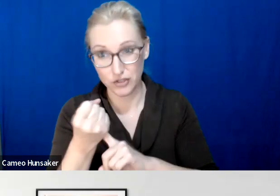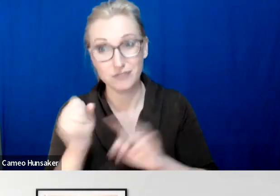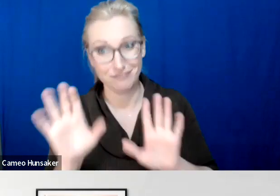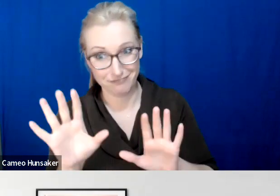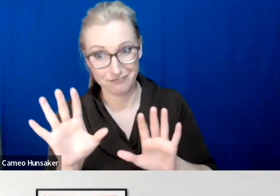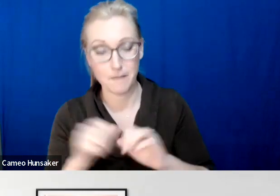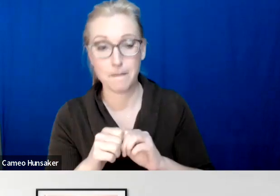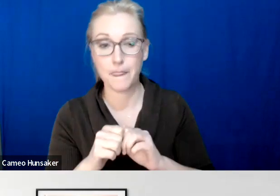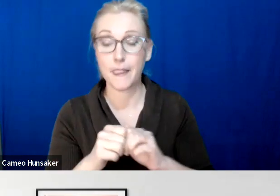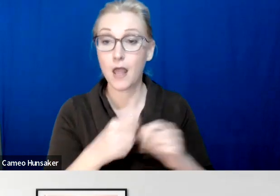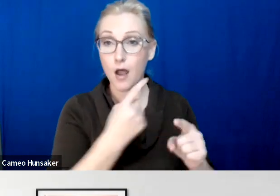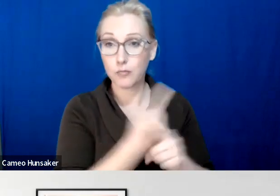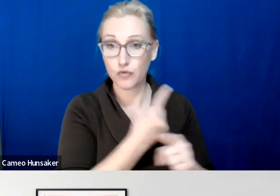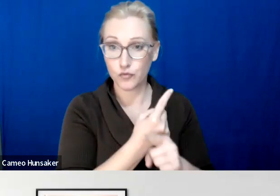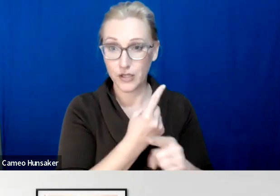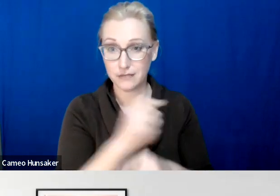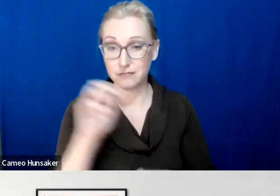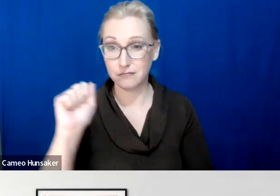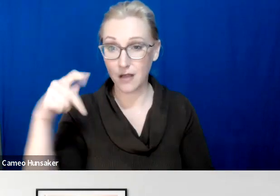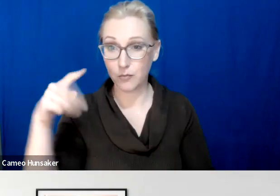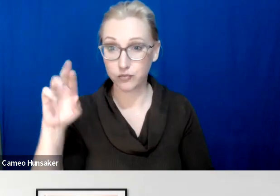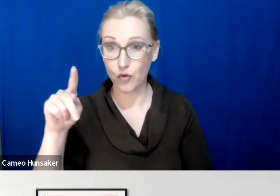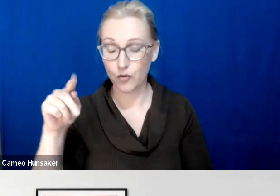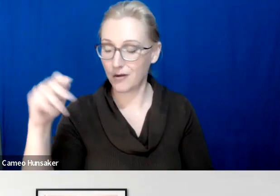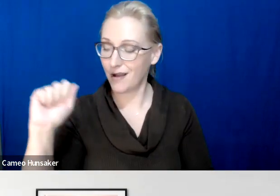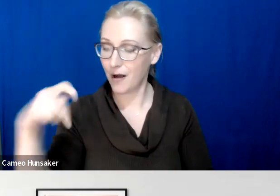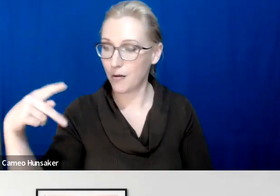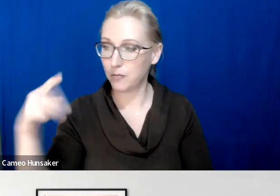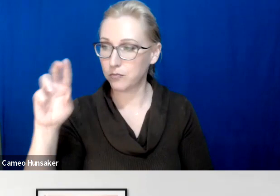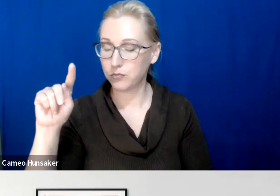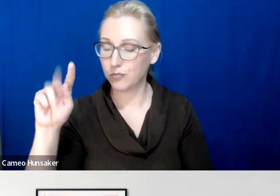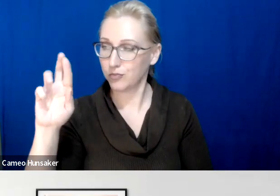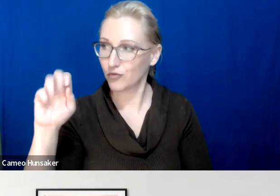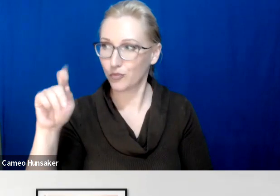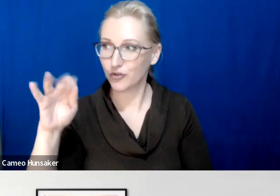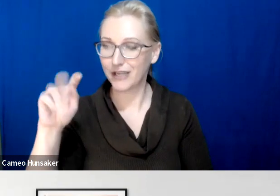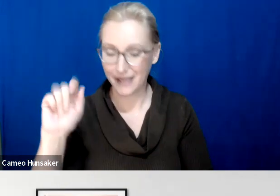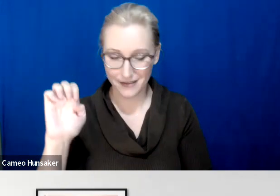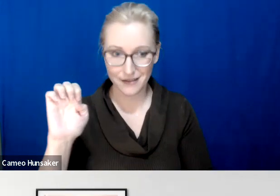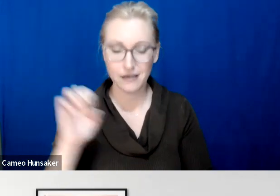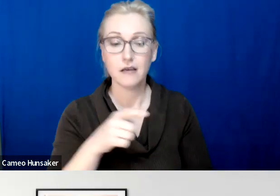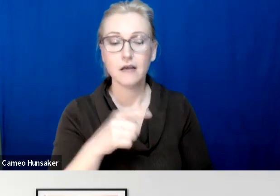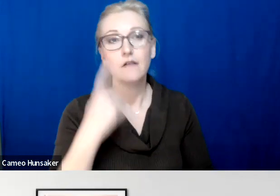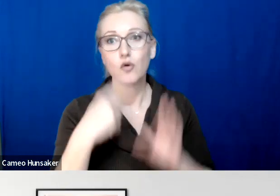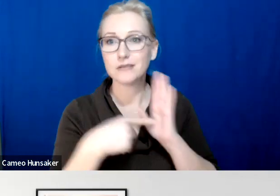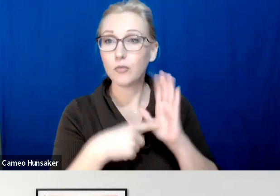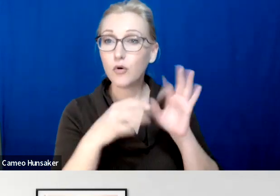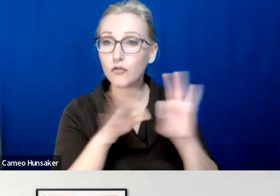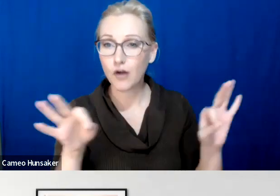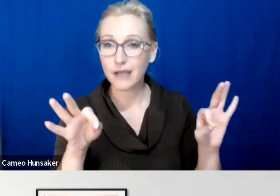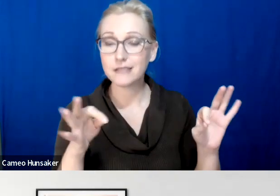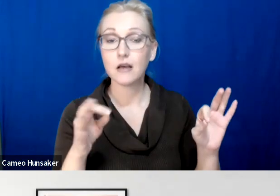but appropriate in the context of the phrase free and appropriate public education,